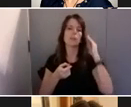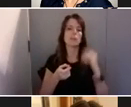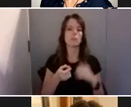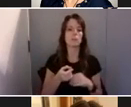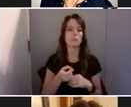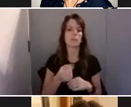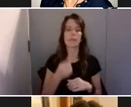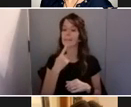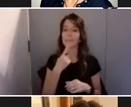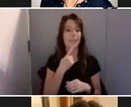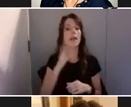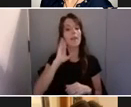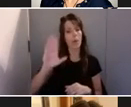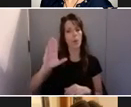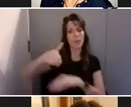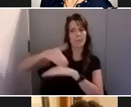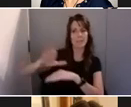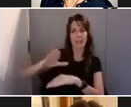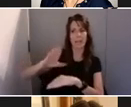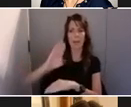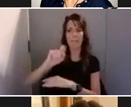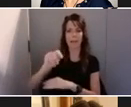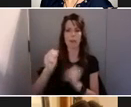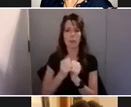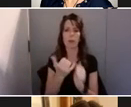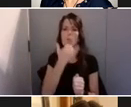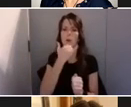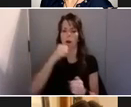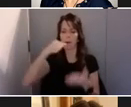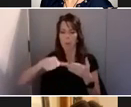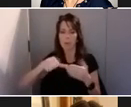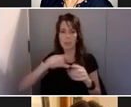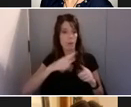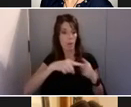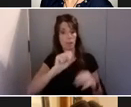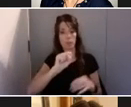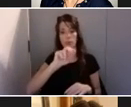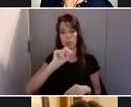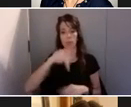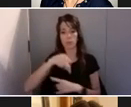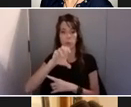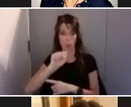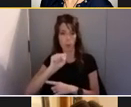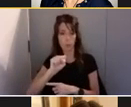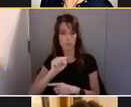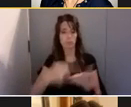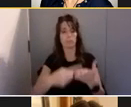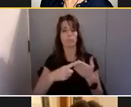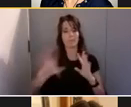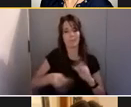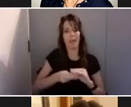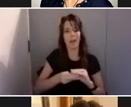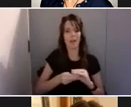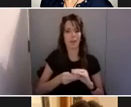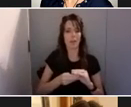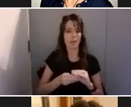says that they will deliver ballots with incorrect postage, but I can go to Snopes here and it talks about adding one onto